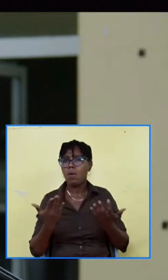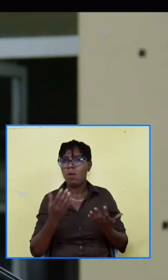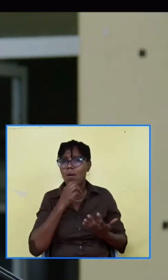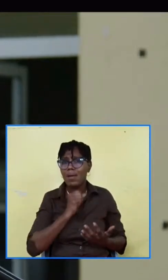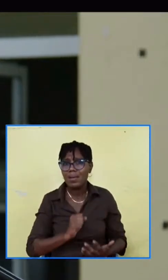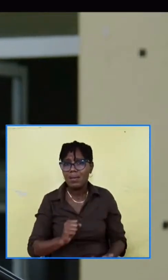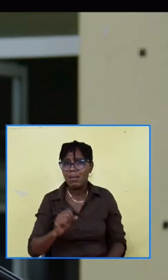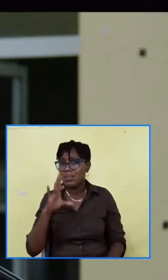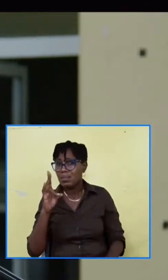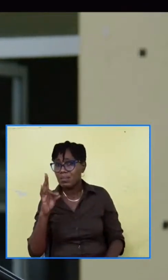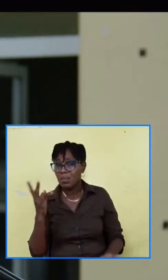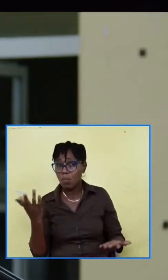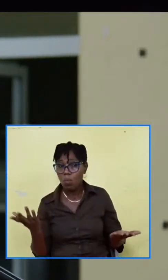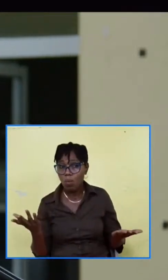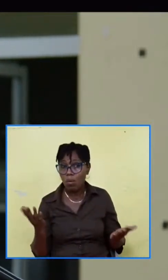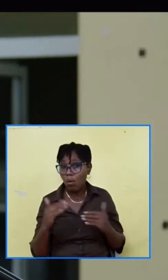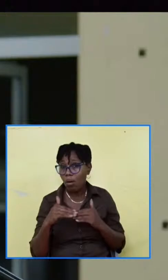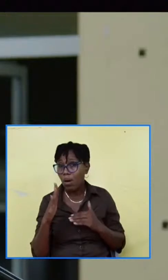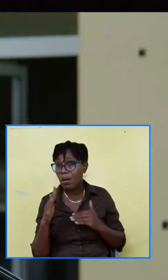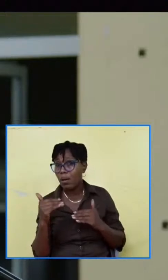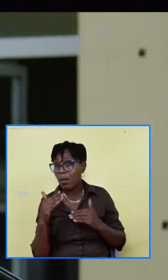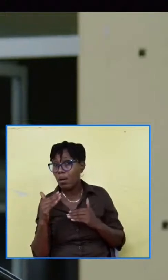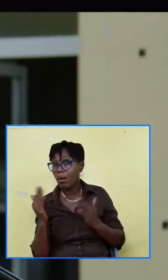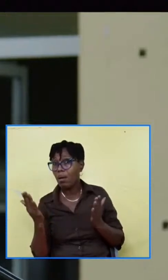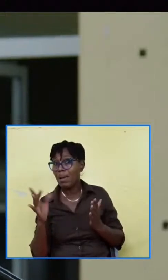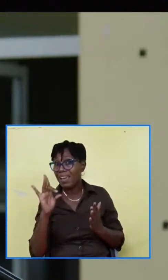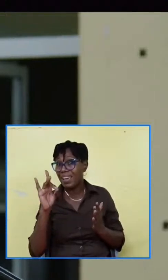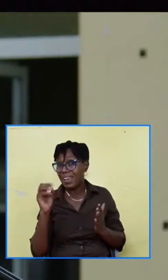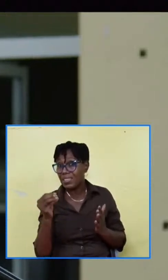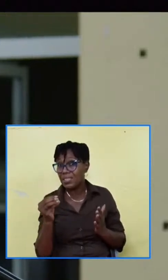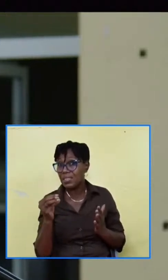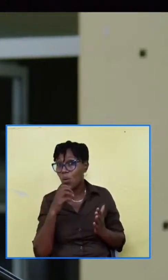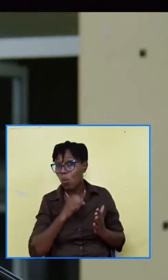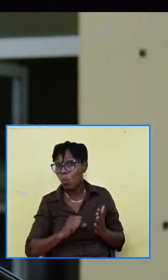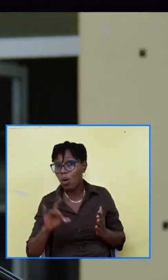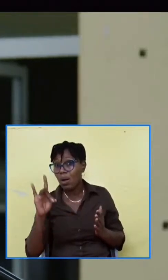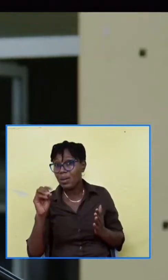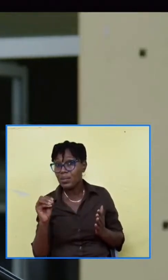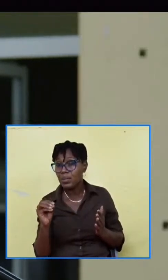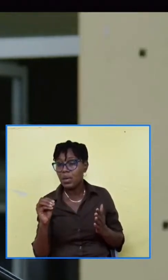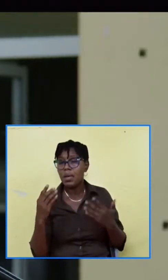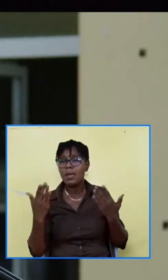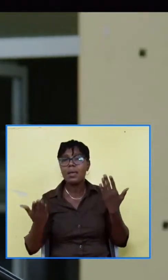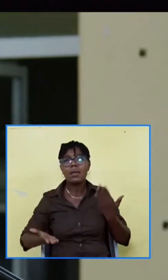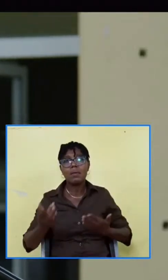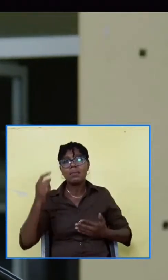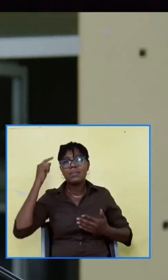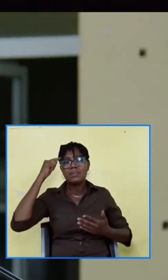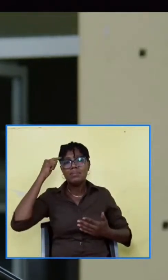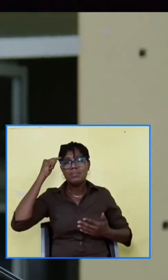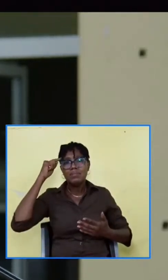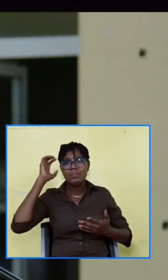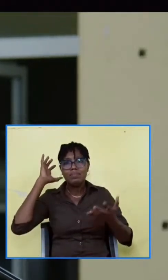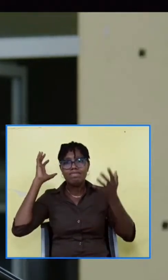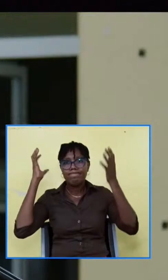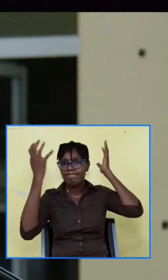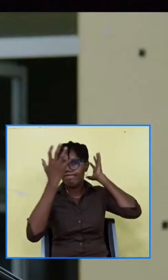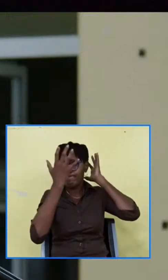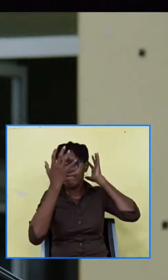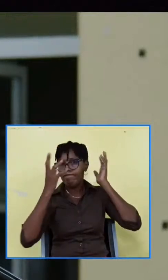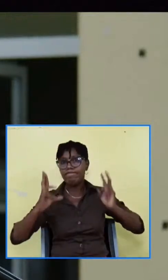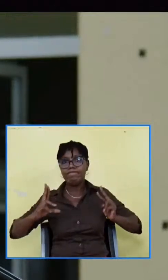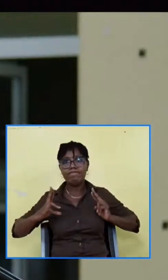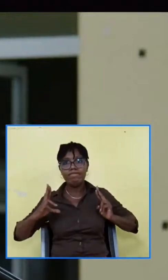higher now? Is 80 now? The reality is I think we have to rethink what retirement with the NIS looks